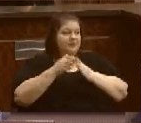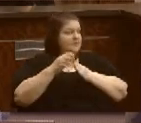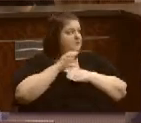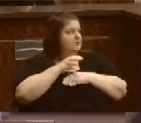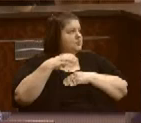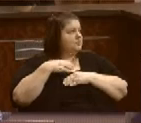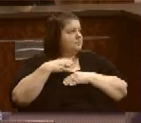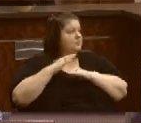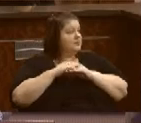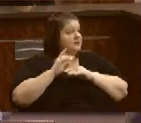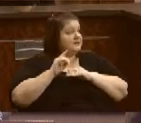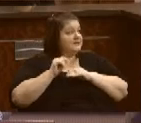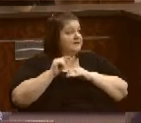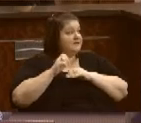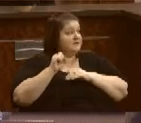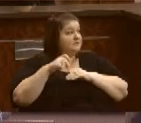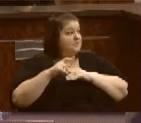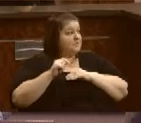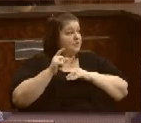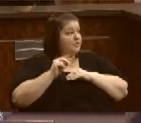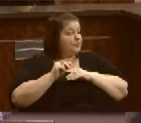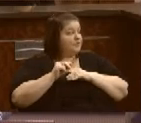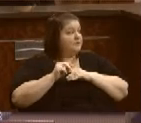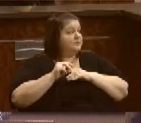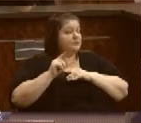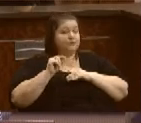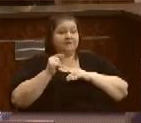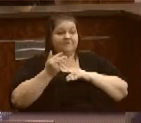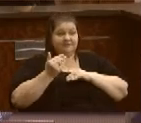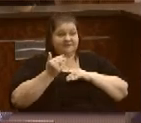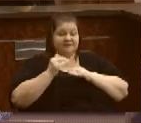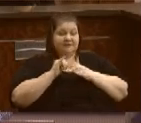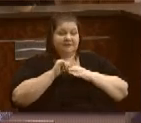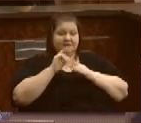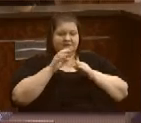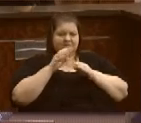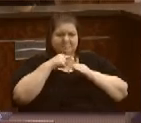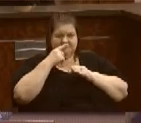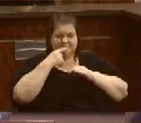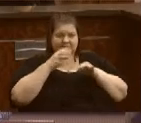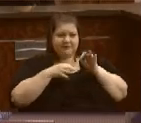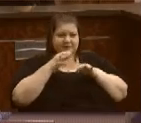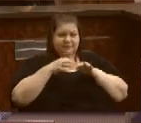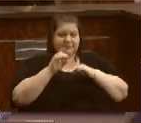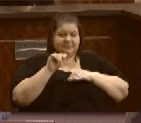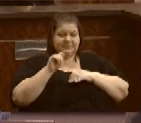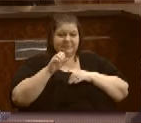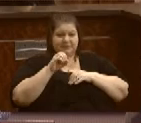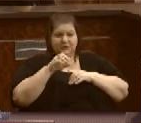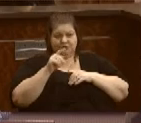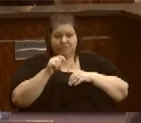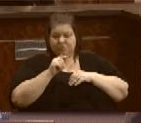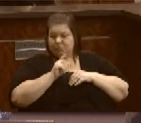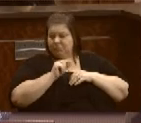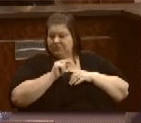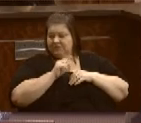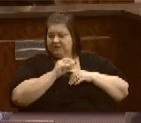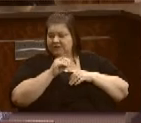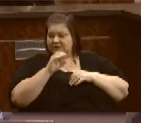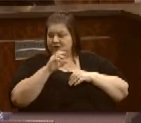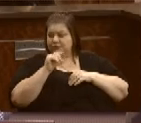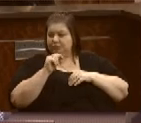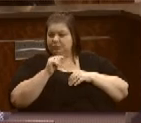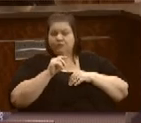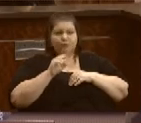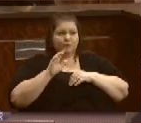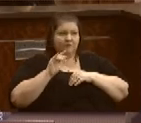Under date of September 30th, 2015, a letter advising of the public hearing dates of October 20th and October 26th, 2015